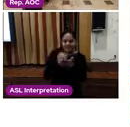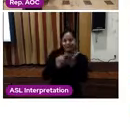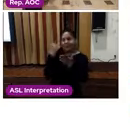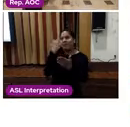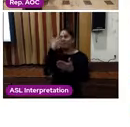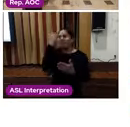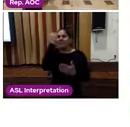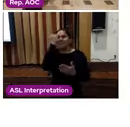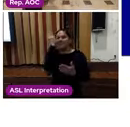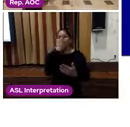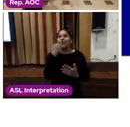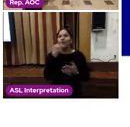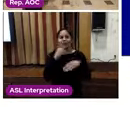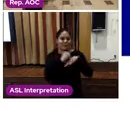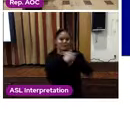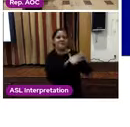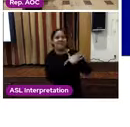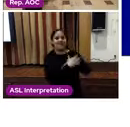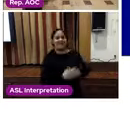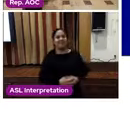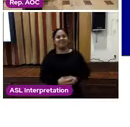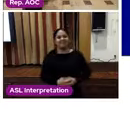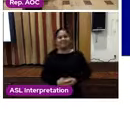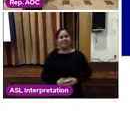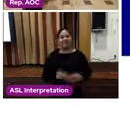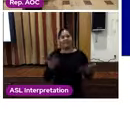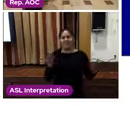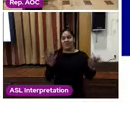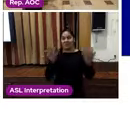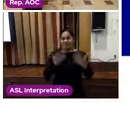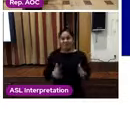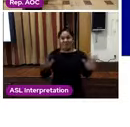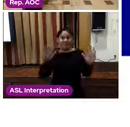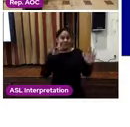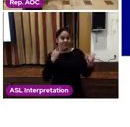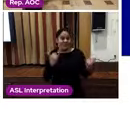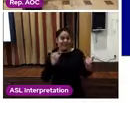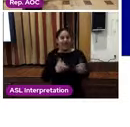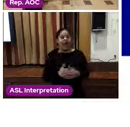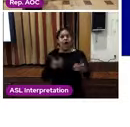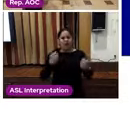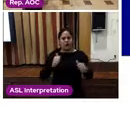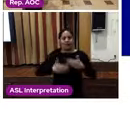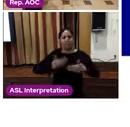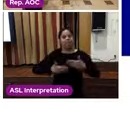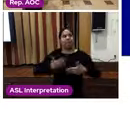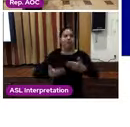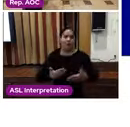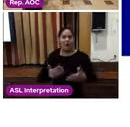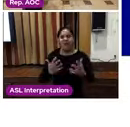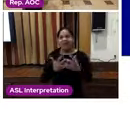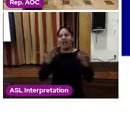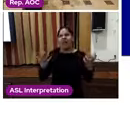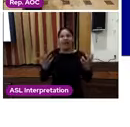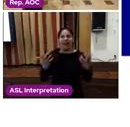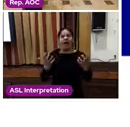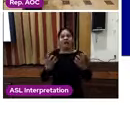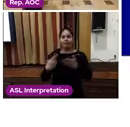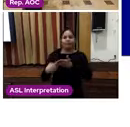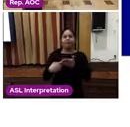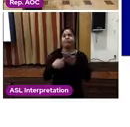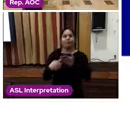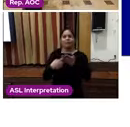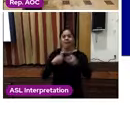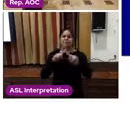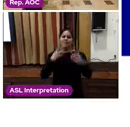So that's our last slide, and then I tried to go back, but we had a lot to go over, and so we'll just kick it off to our Q&A. But thank you,